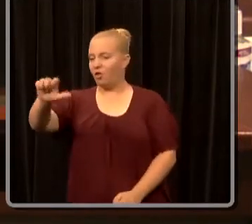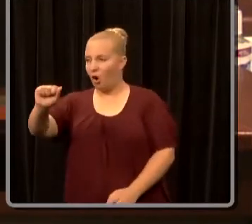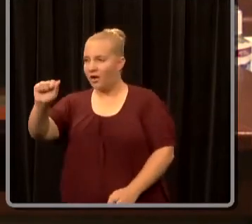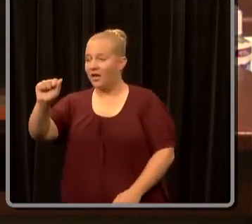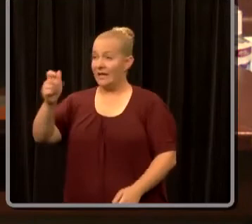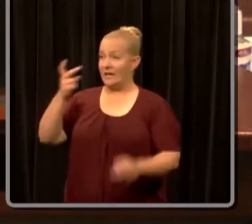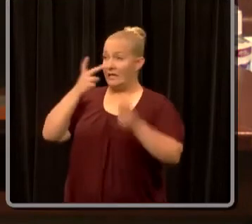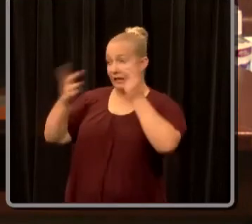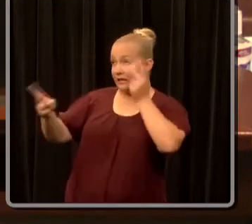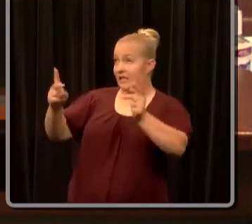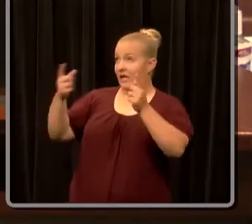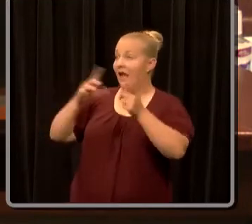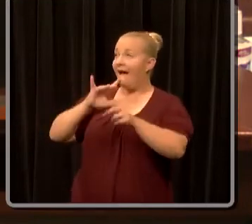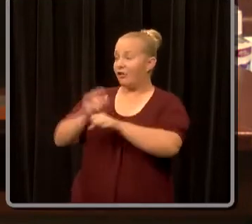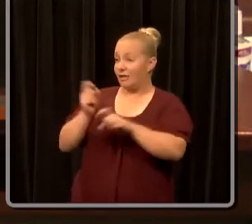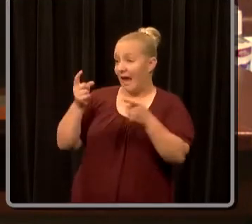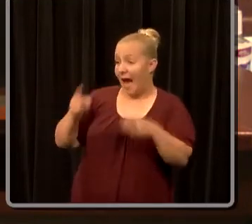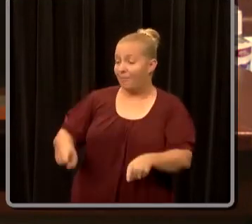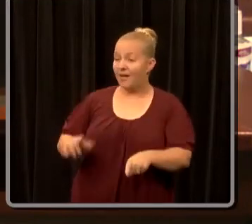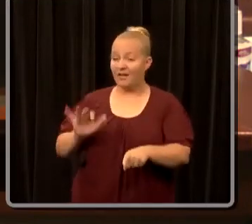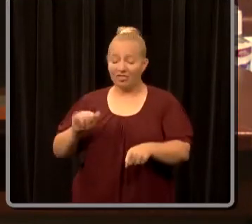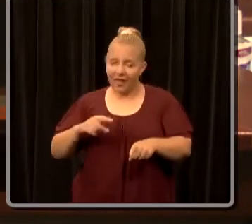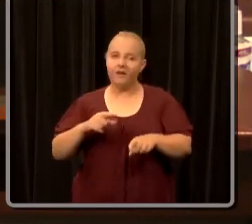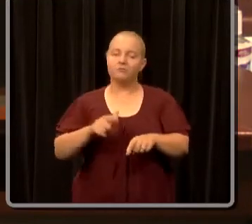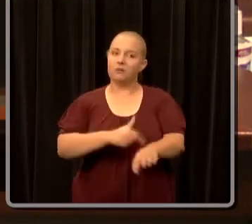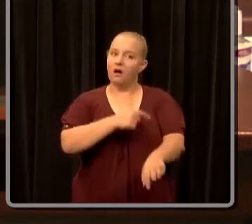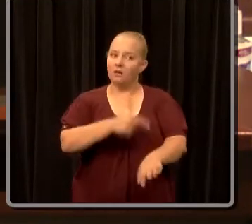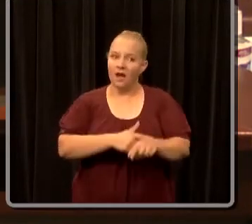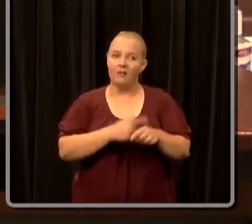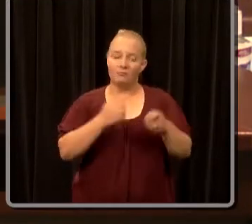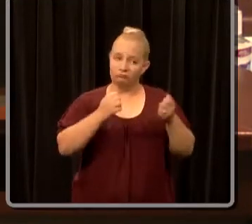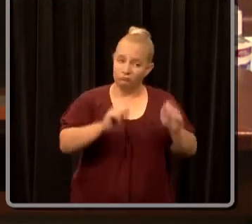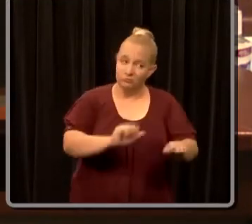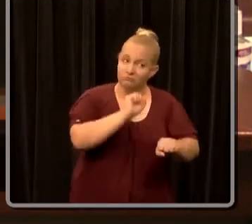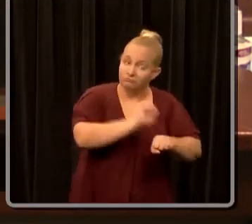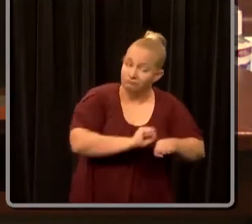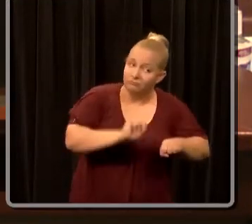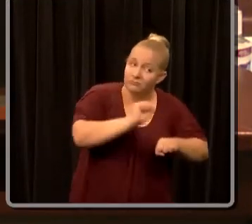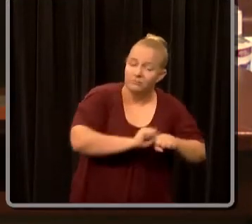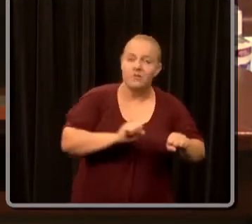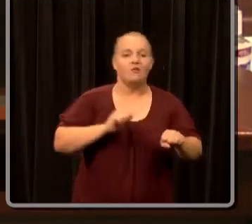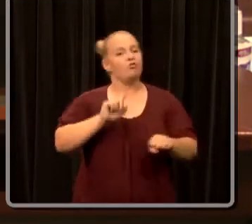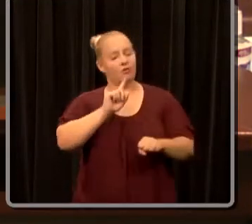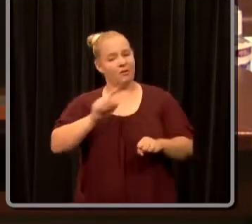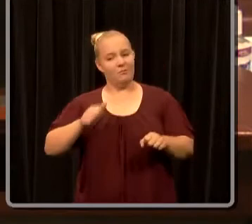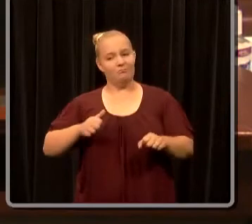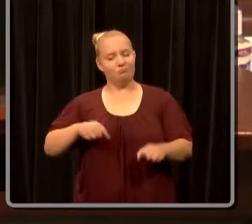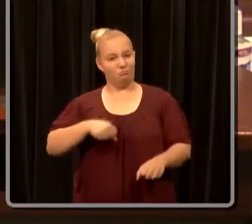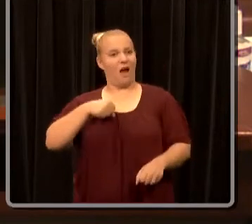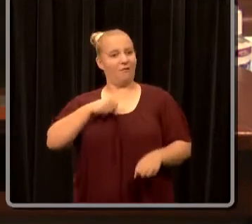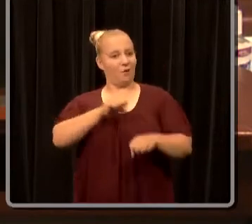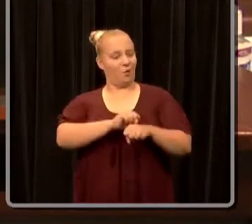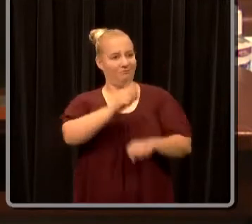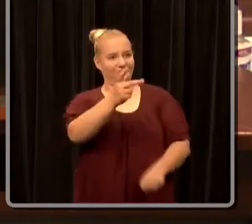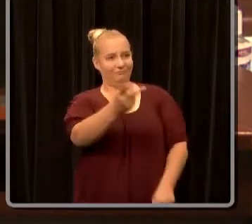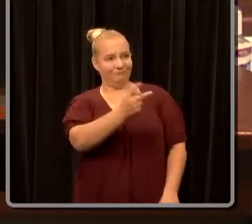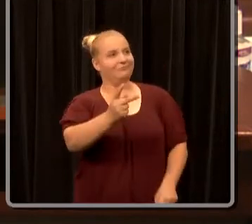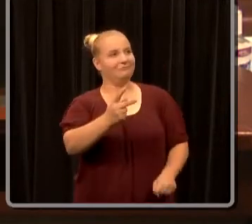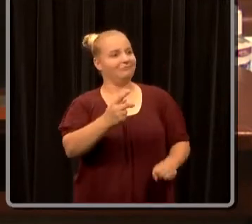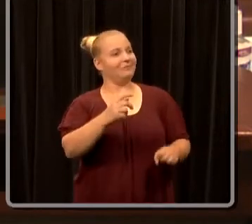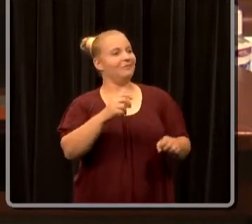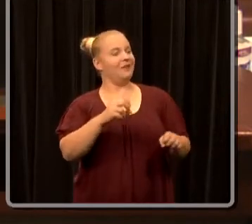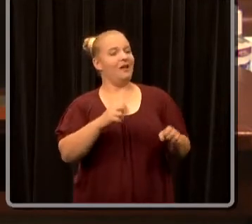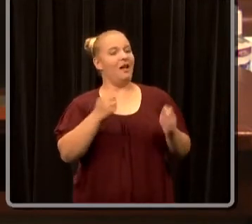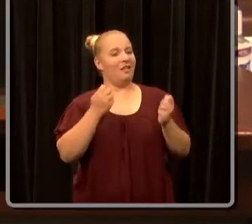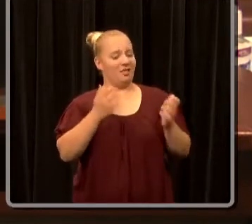ground and seeing it in action. Those things all take time and effort, and so I also am really proud of the work that these two have done with input